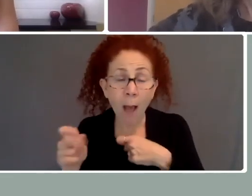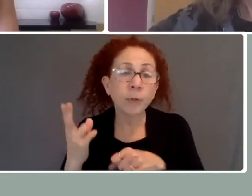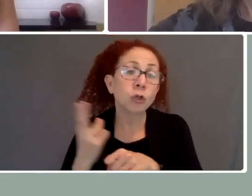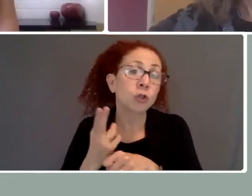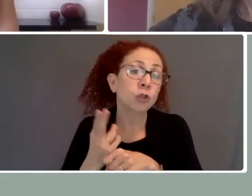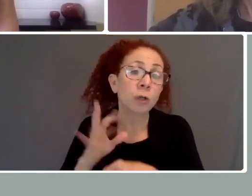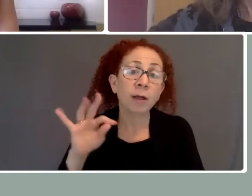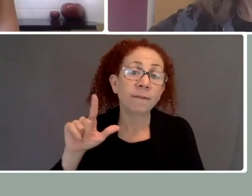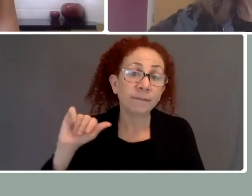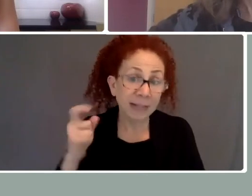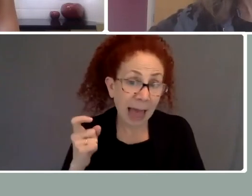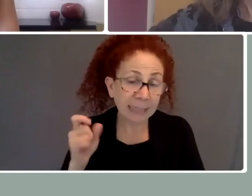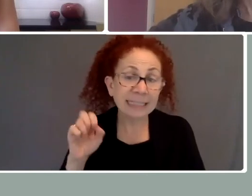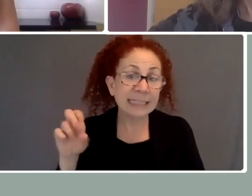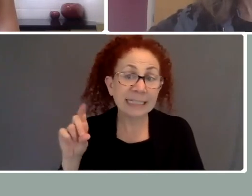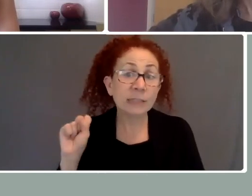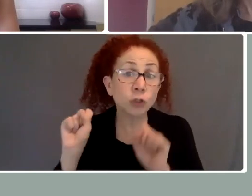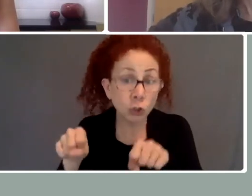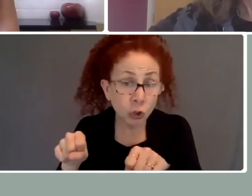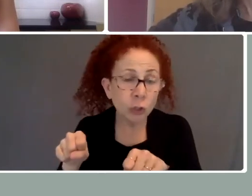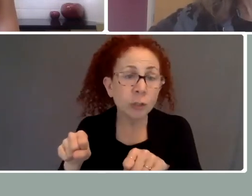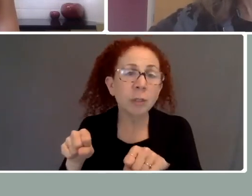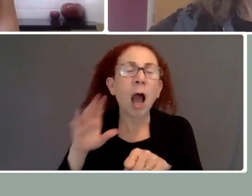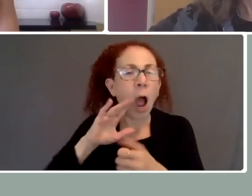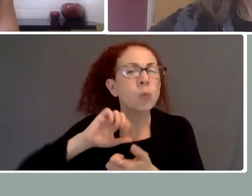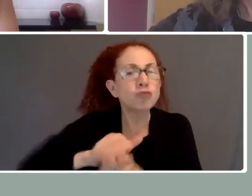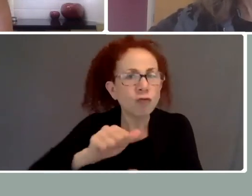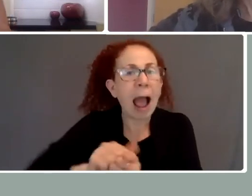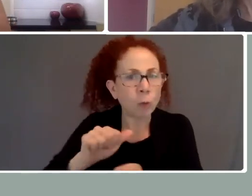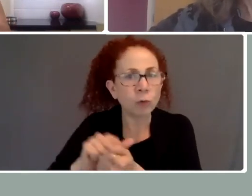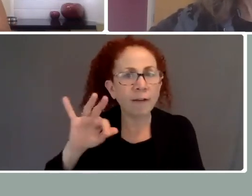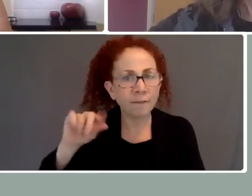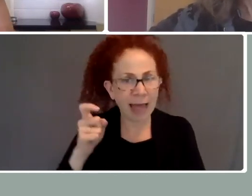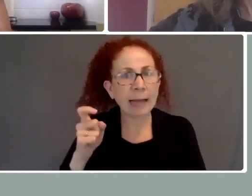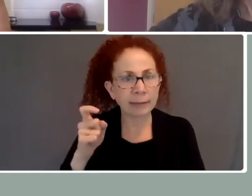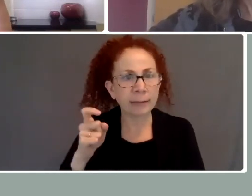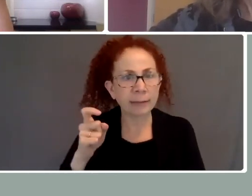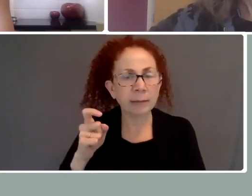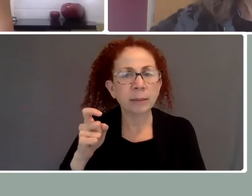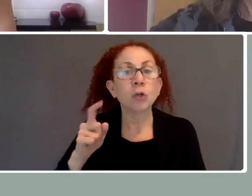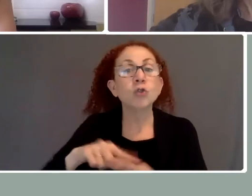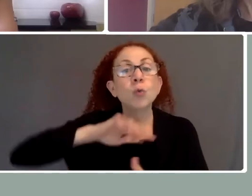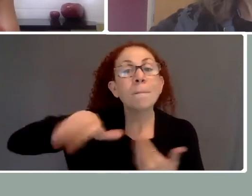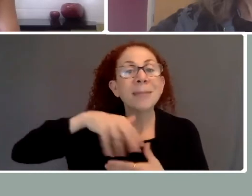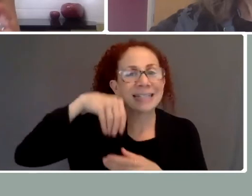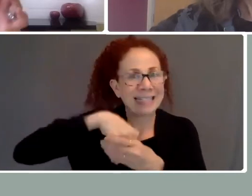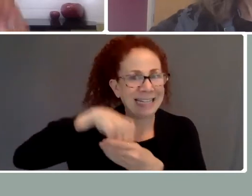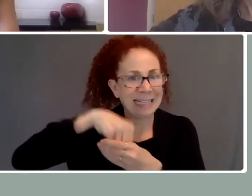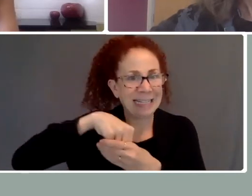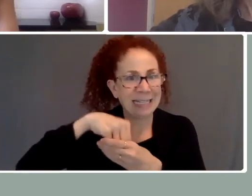use flax seeds. I would do the ground flax seed for mixing into it, because for